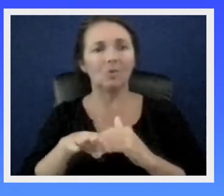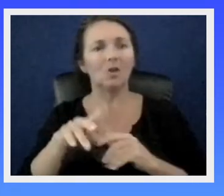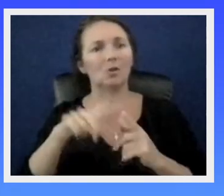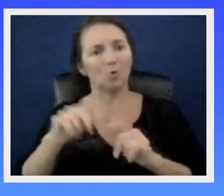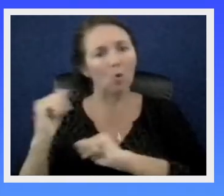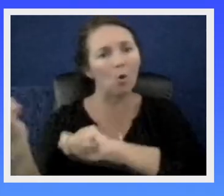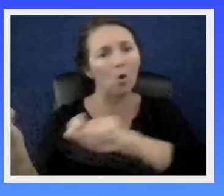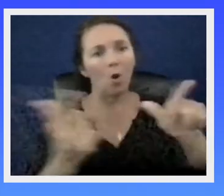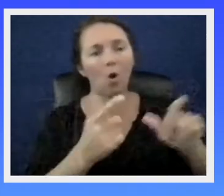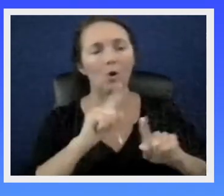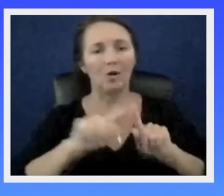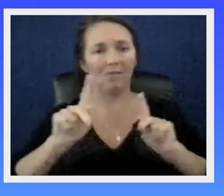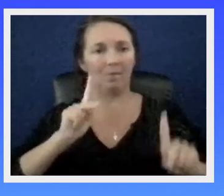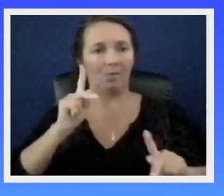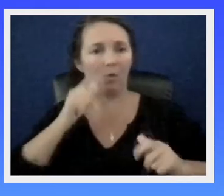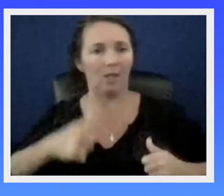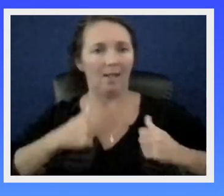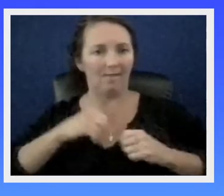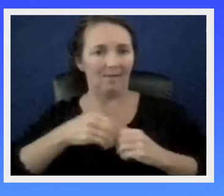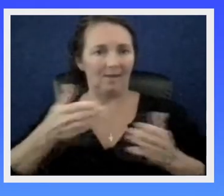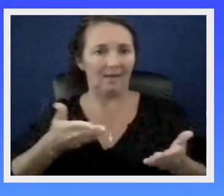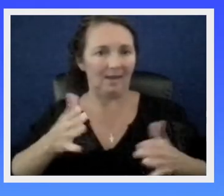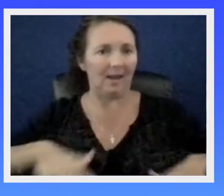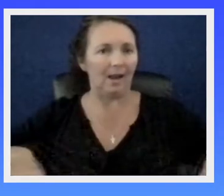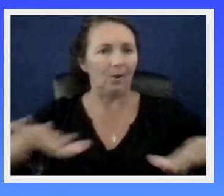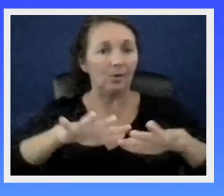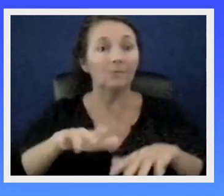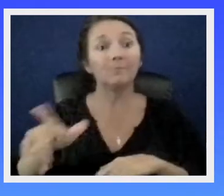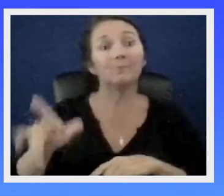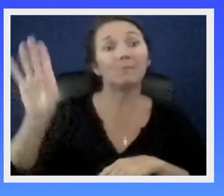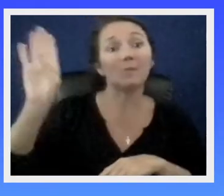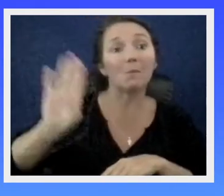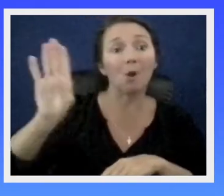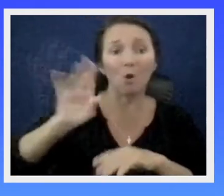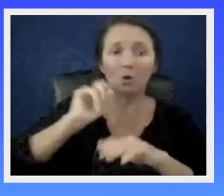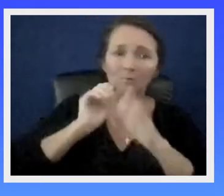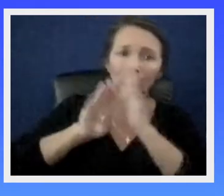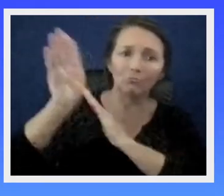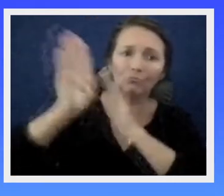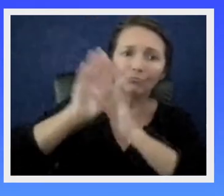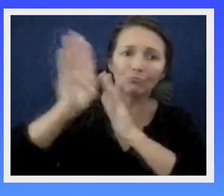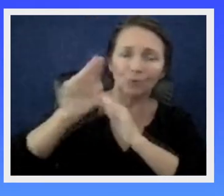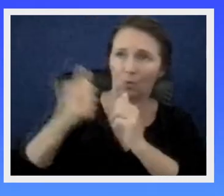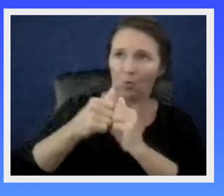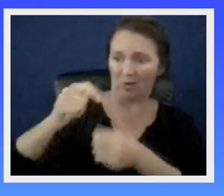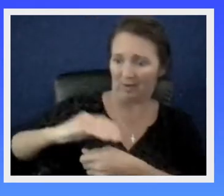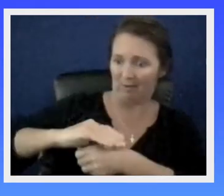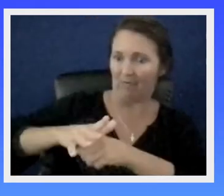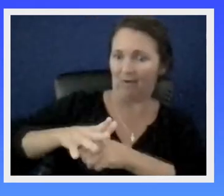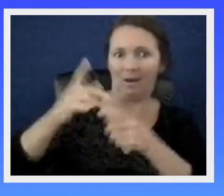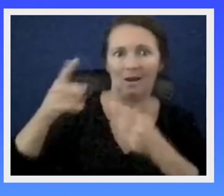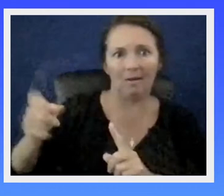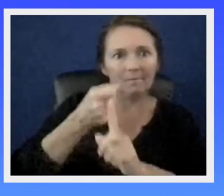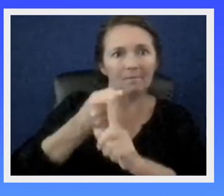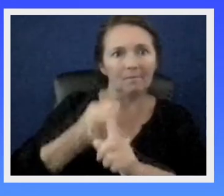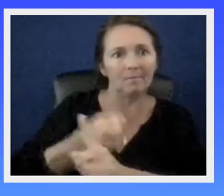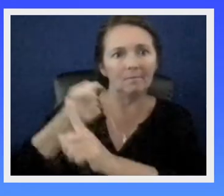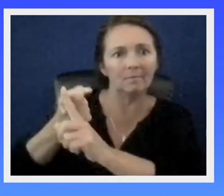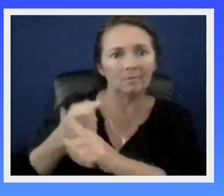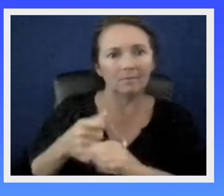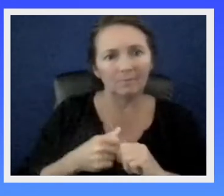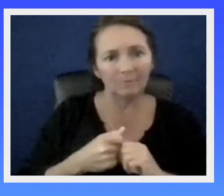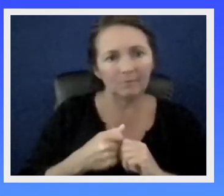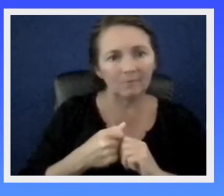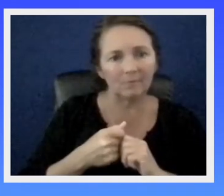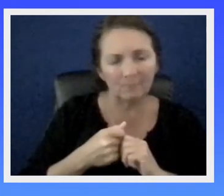residents. Boston is emerging from the COVID-19 pandemic and reckoning with systemic racism laid bare by the pandemic.